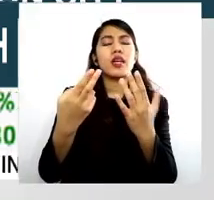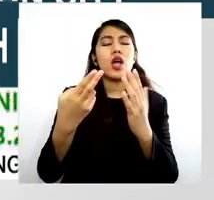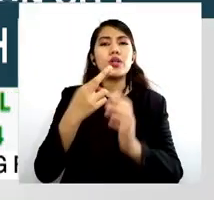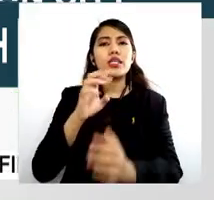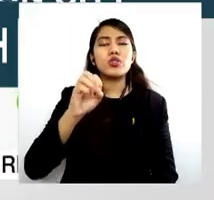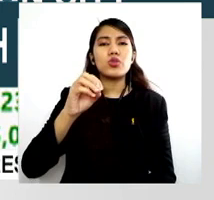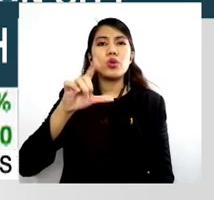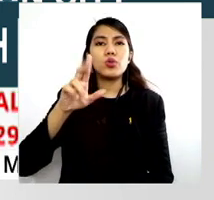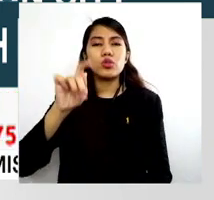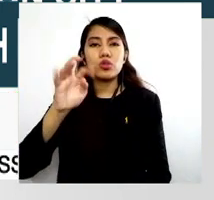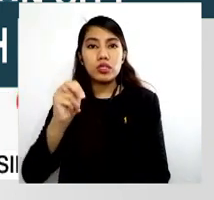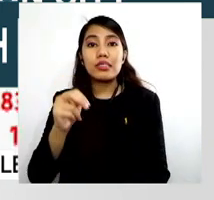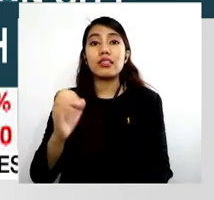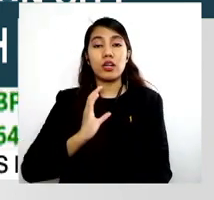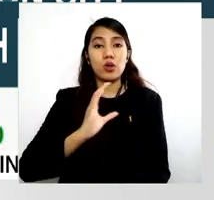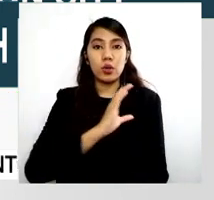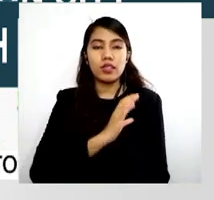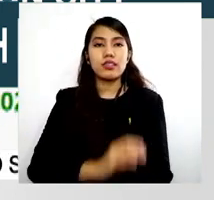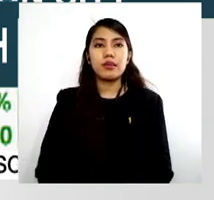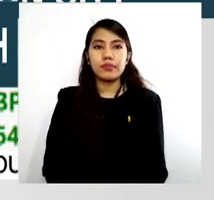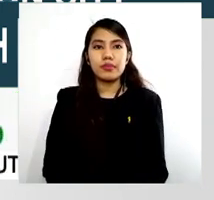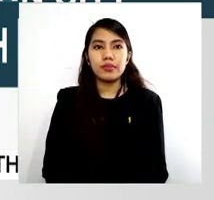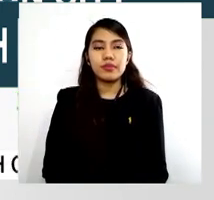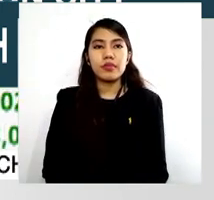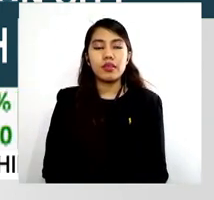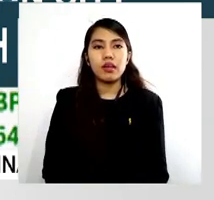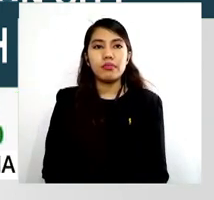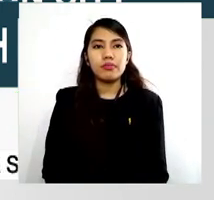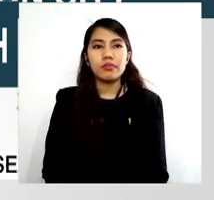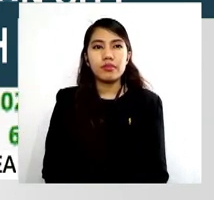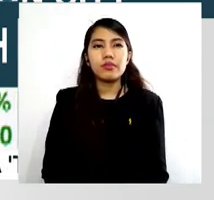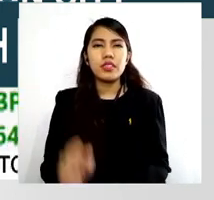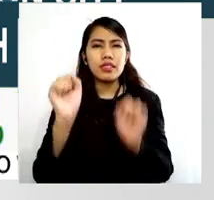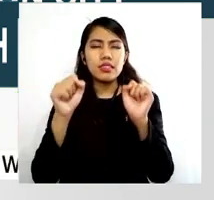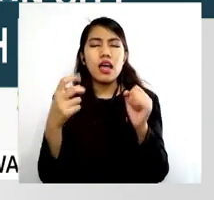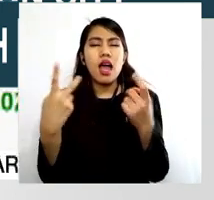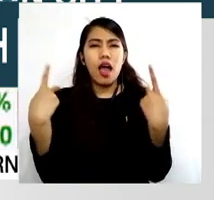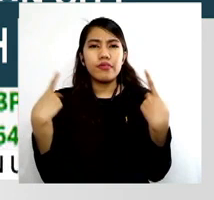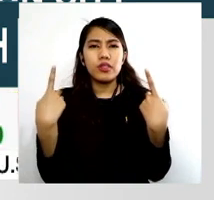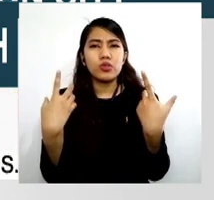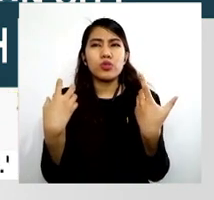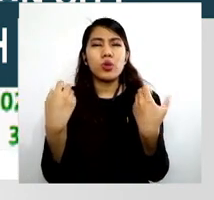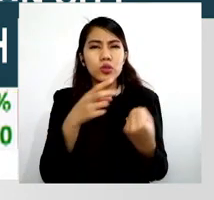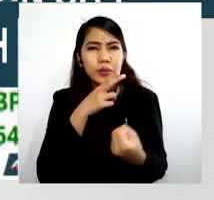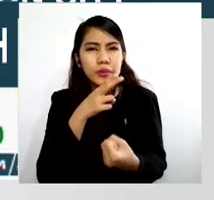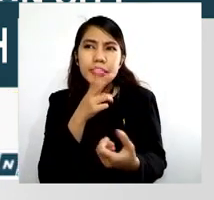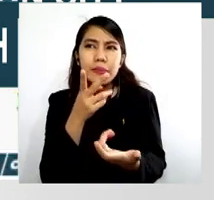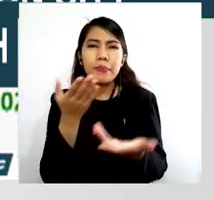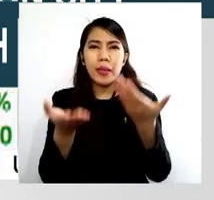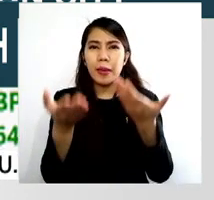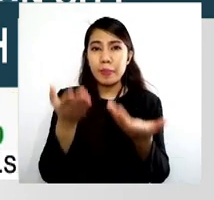of the groups where Alvarez and Echanis actually belong, there is strong insinuation that somehow state forces have something to do with their